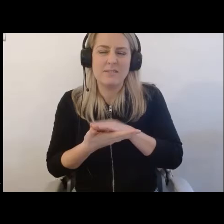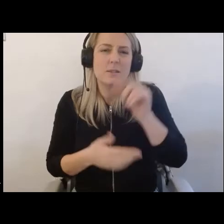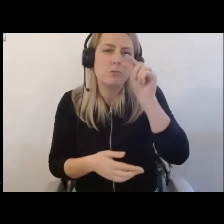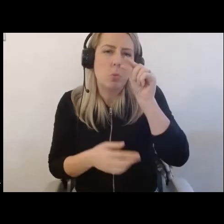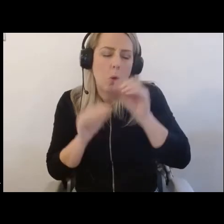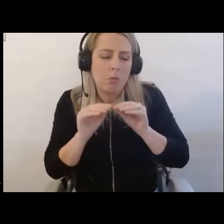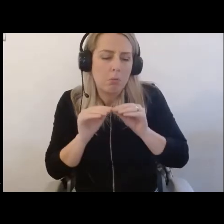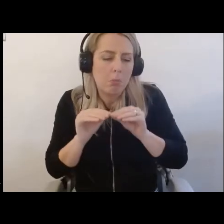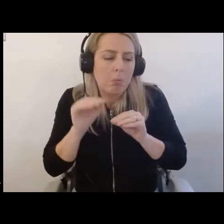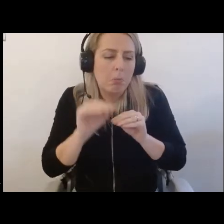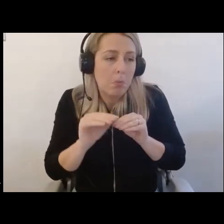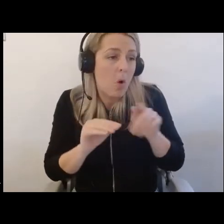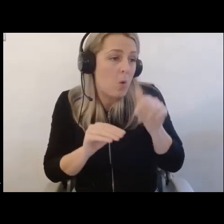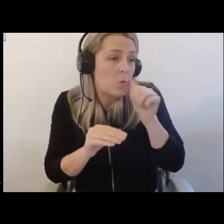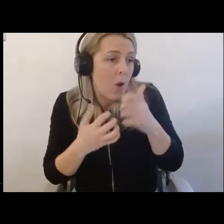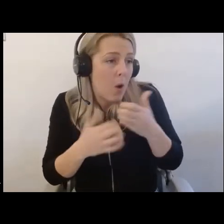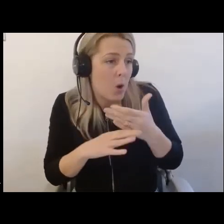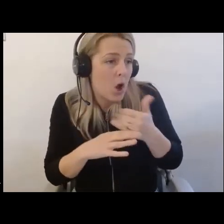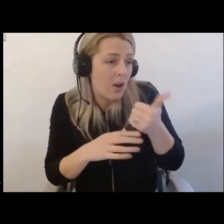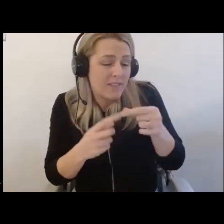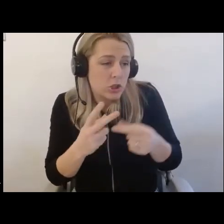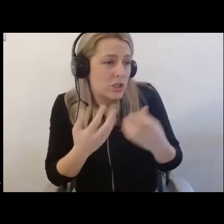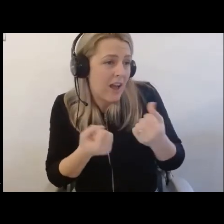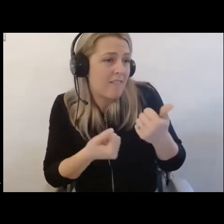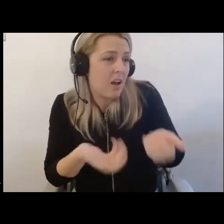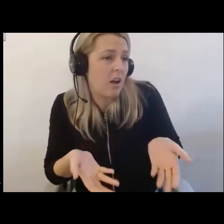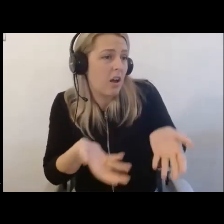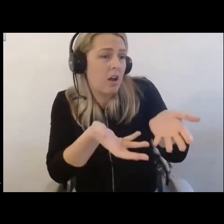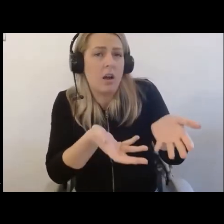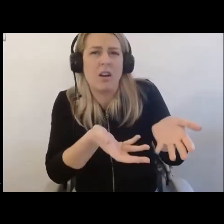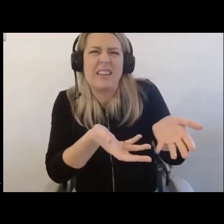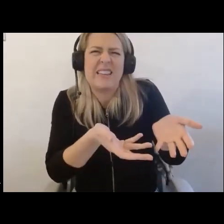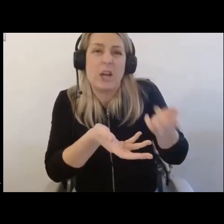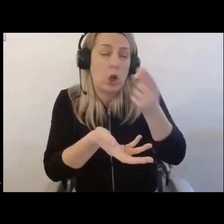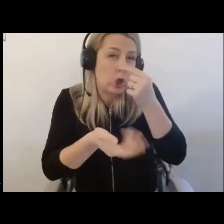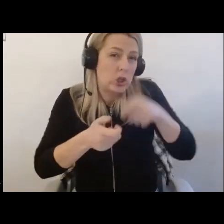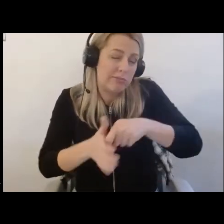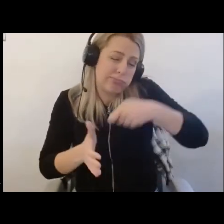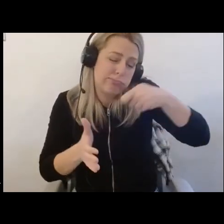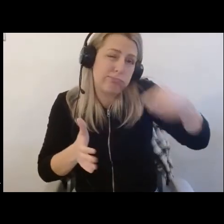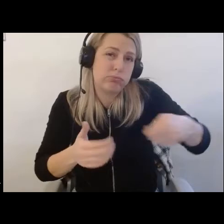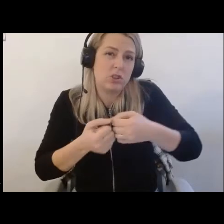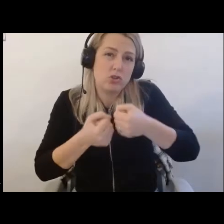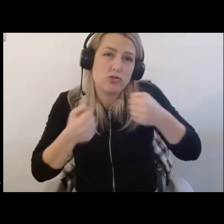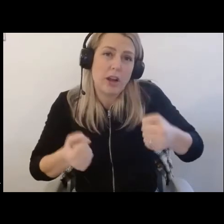you know, how it works or what features it has, and that